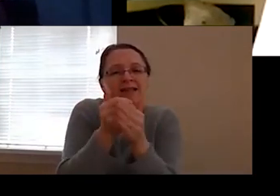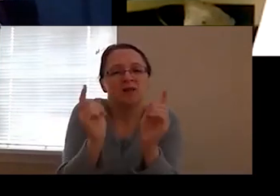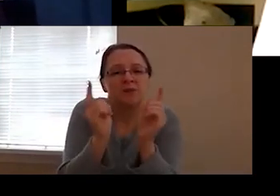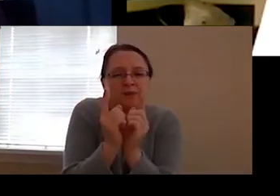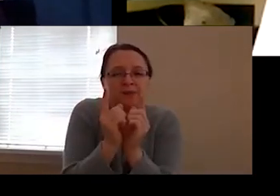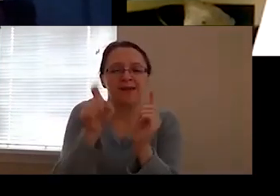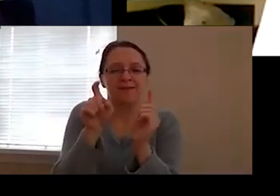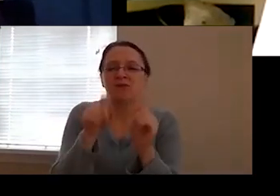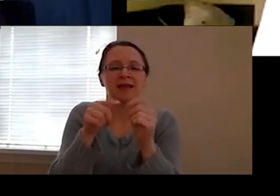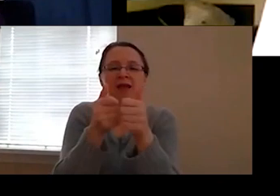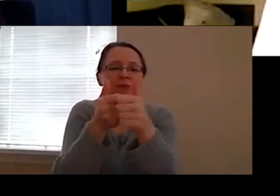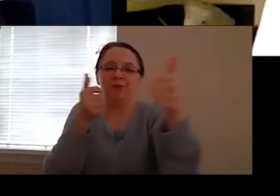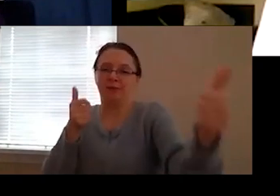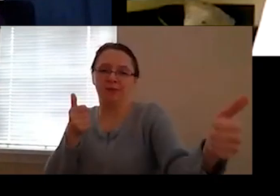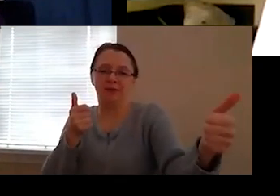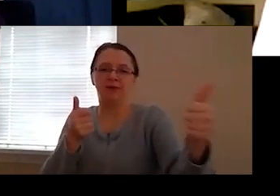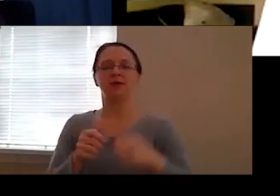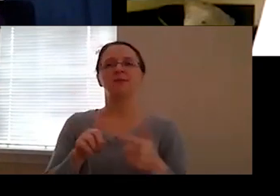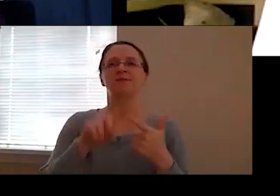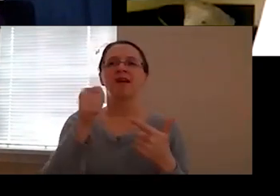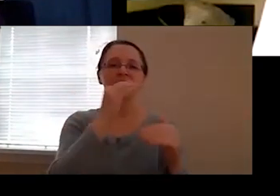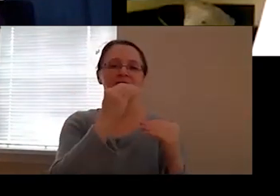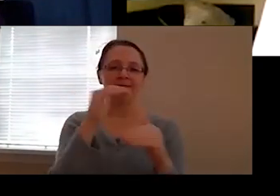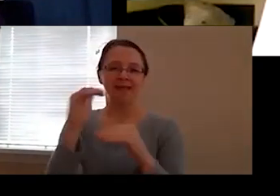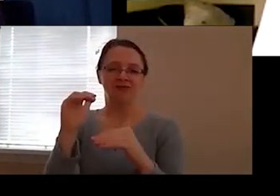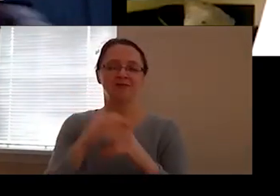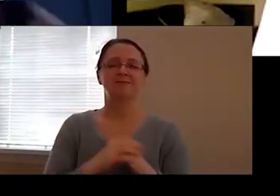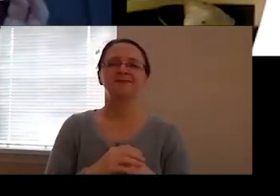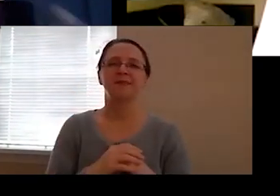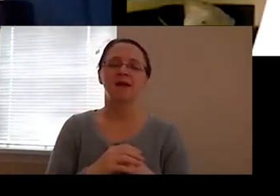is, I think, one limitation. The other limitation is that